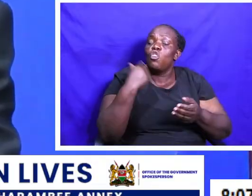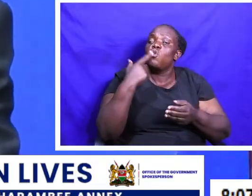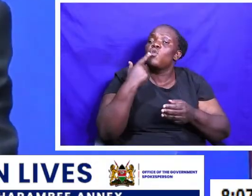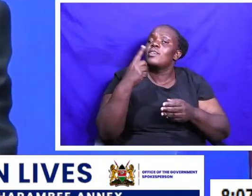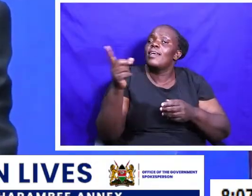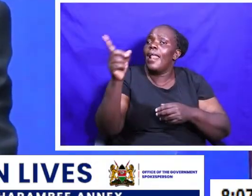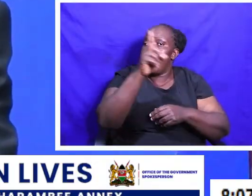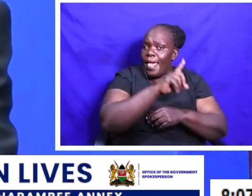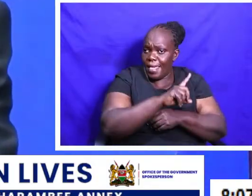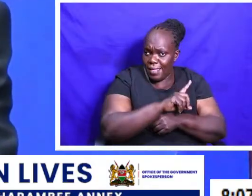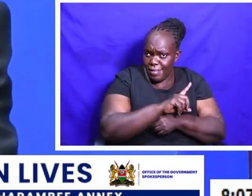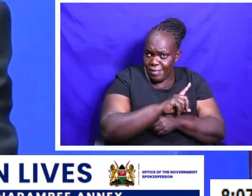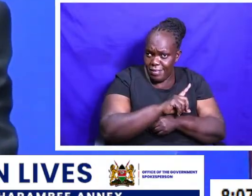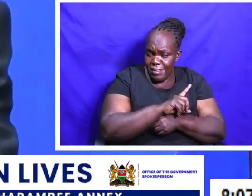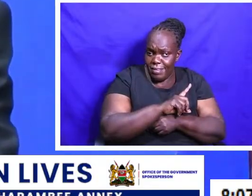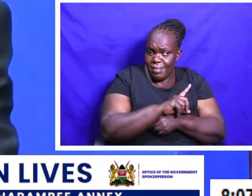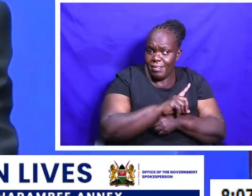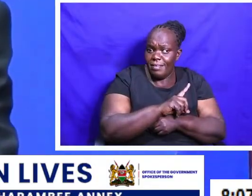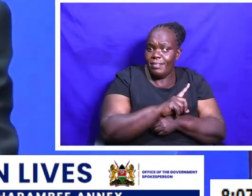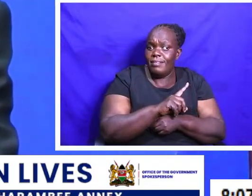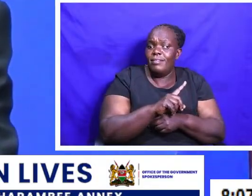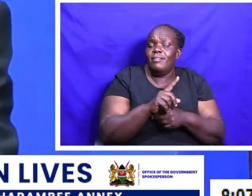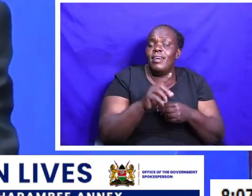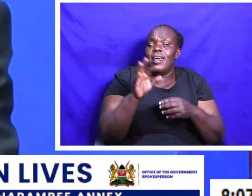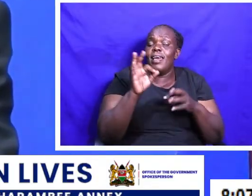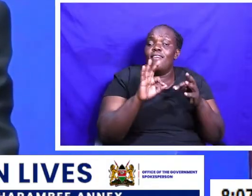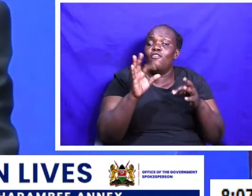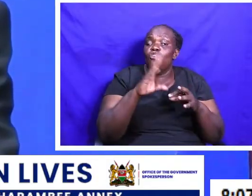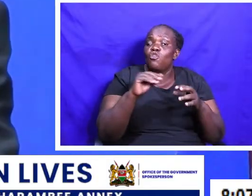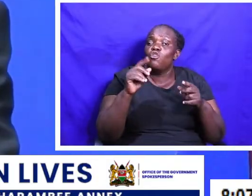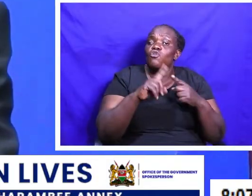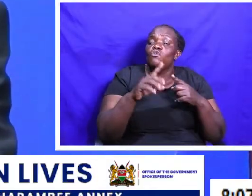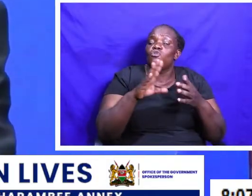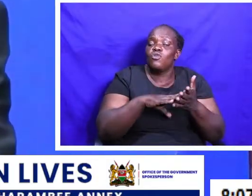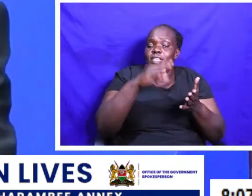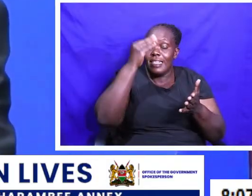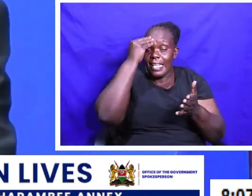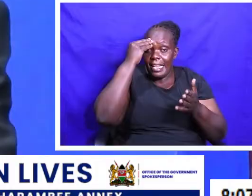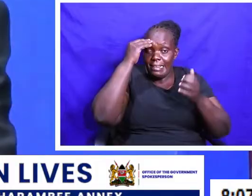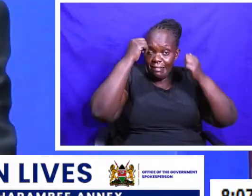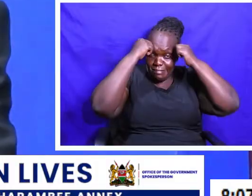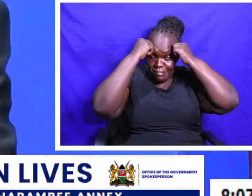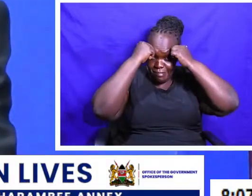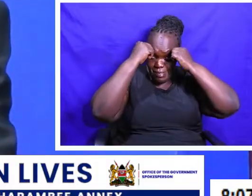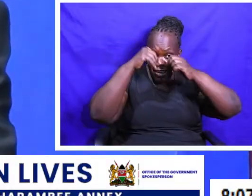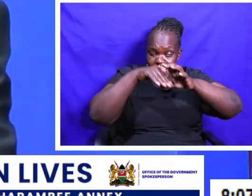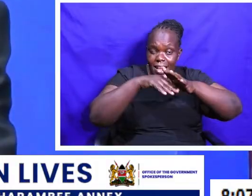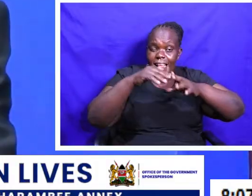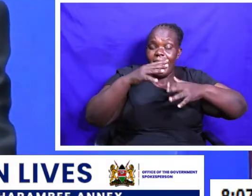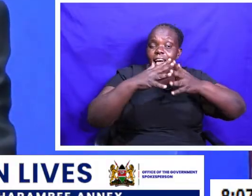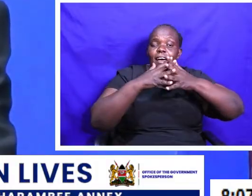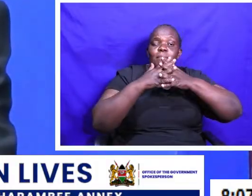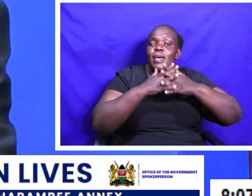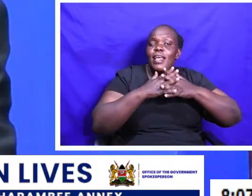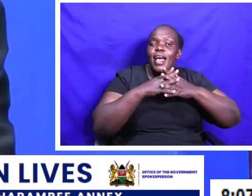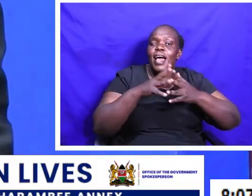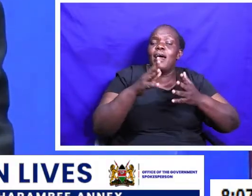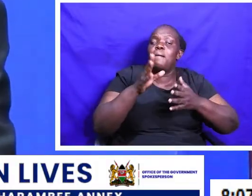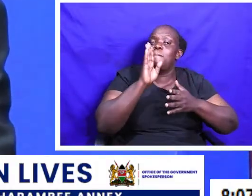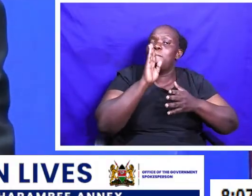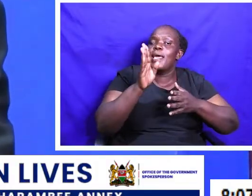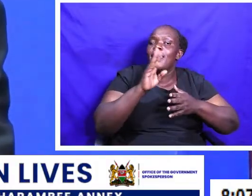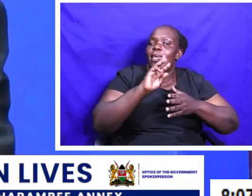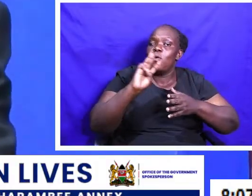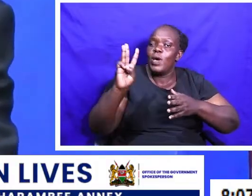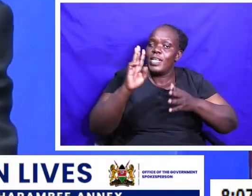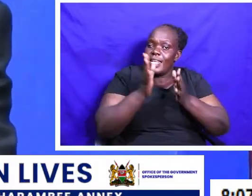those days, there was you could go to study in America, or you go and study. So America being